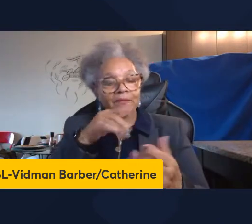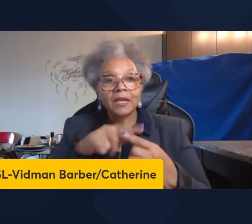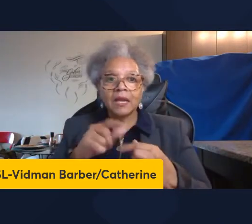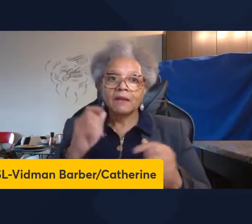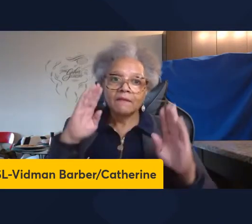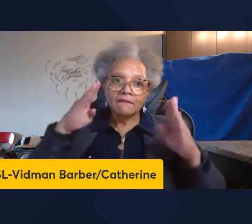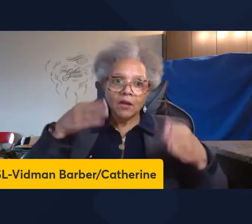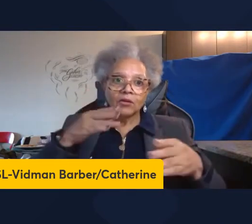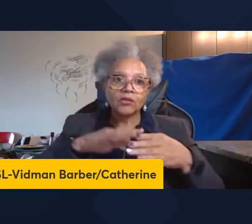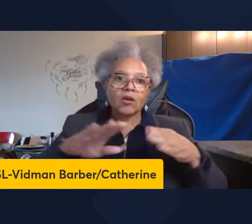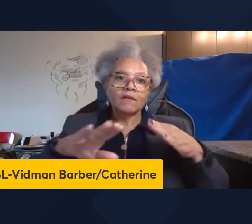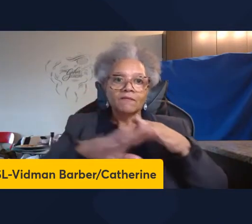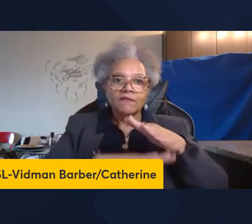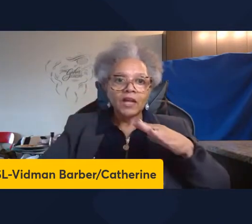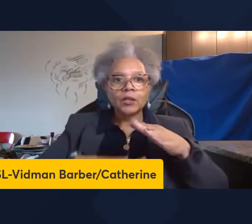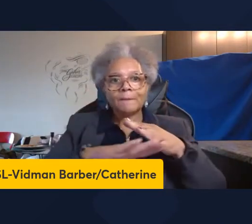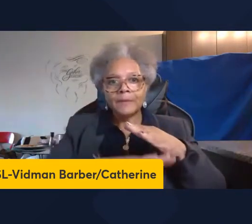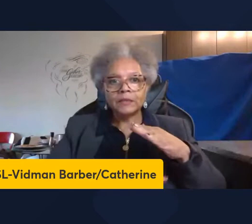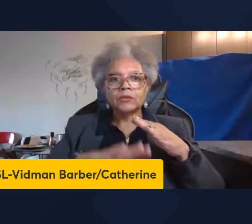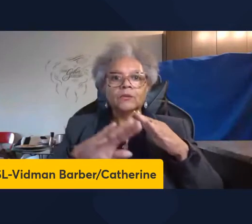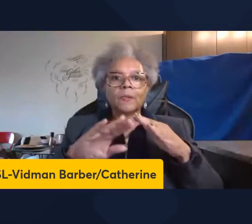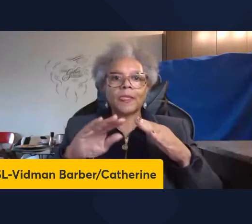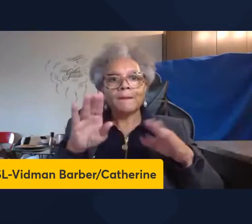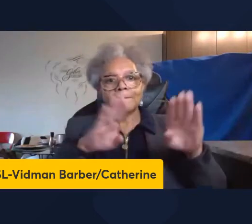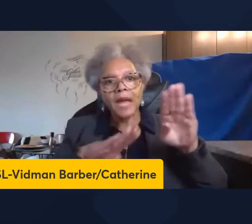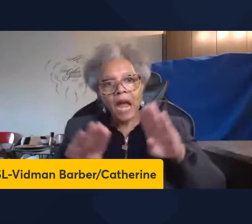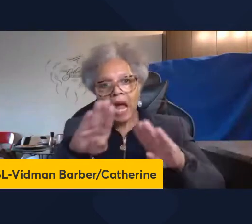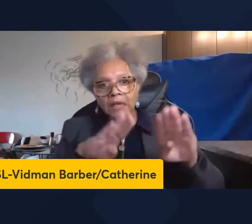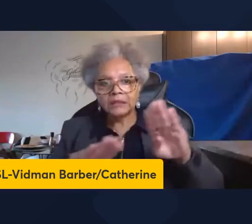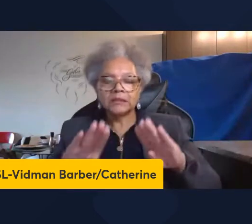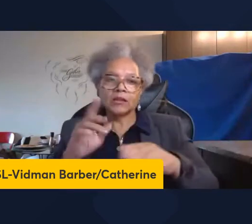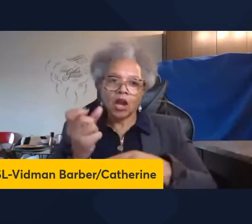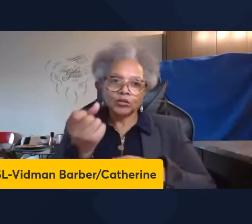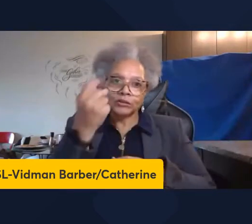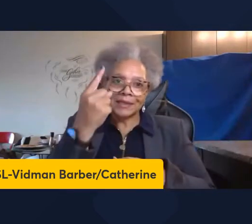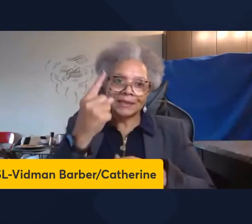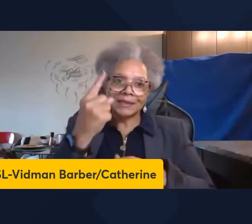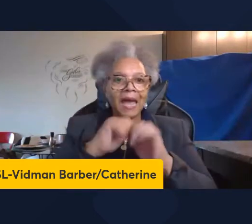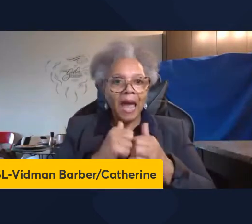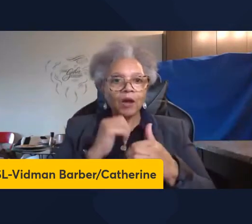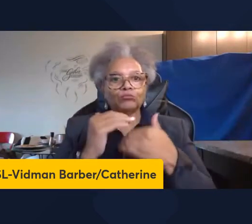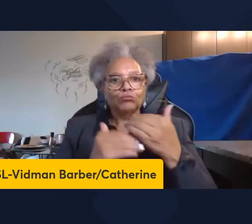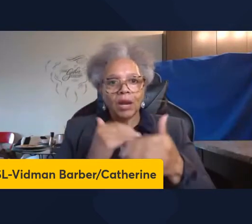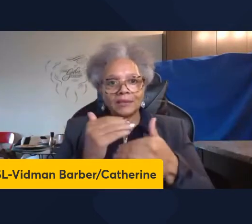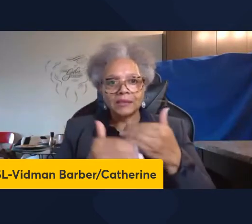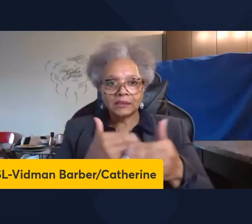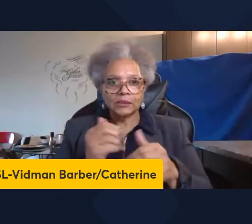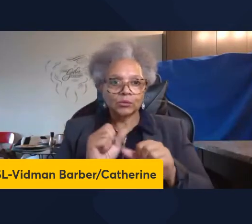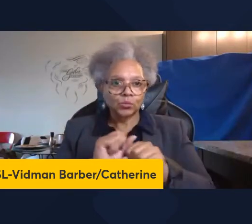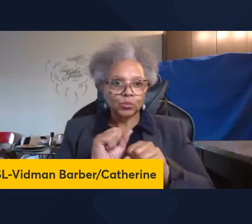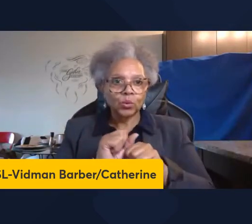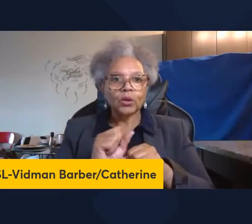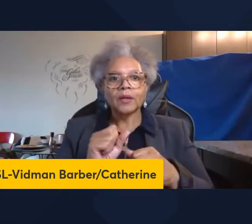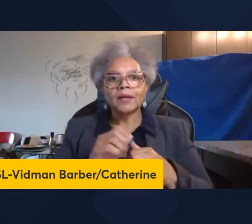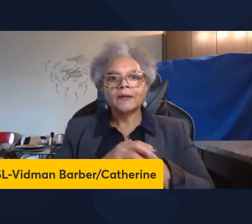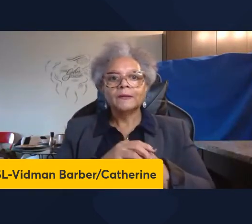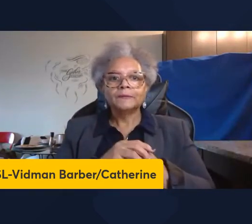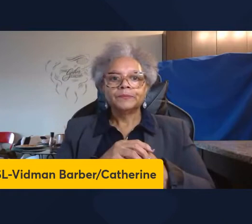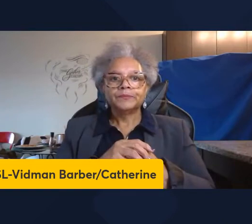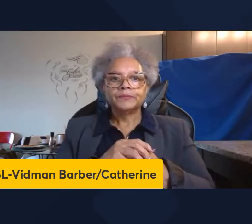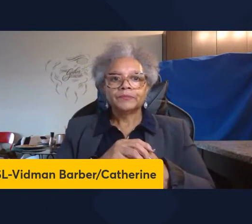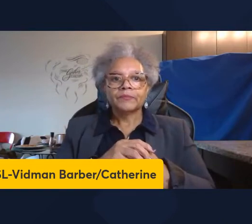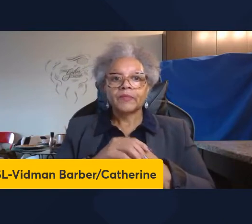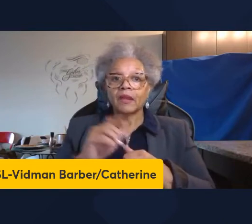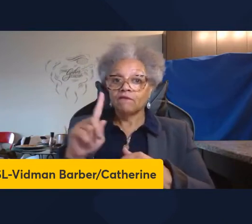the fundamental biology and understanding of how the processes are, whereas for